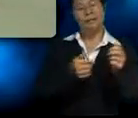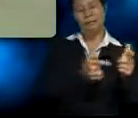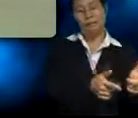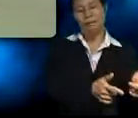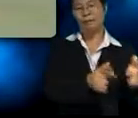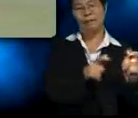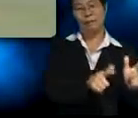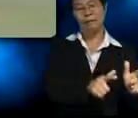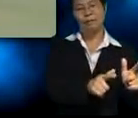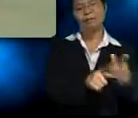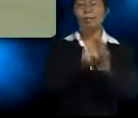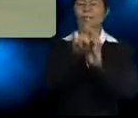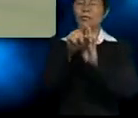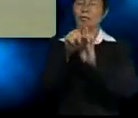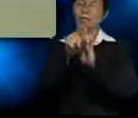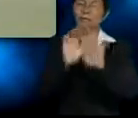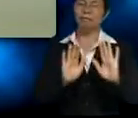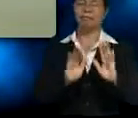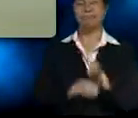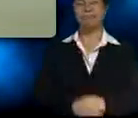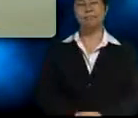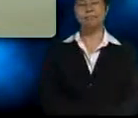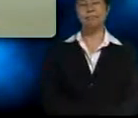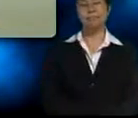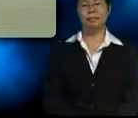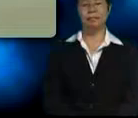Leave the filtrate for a few minutes.